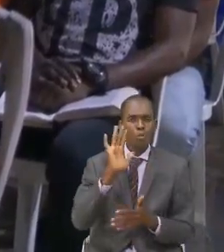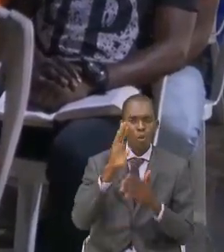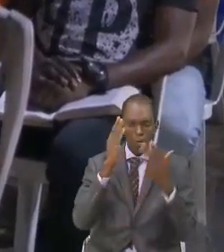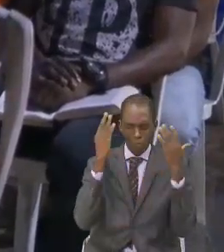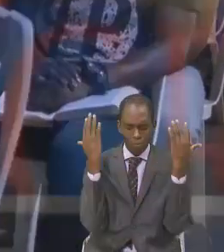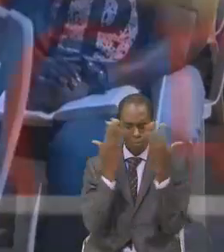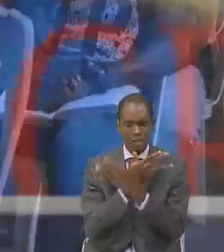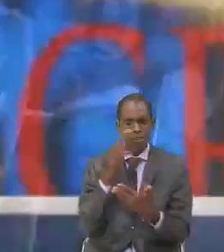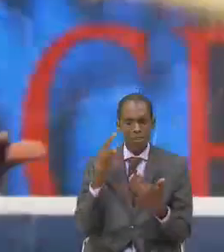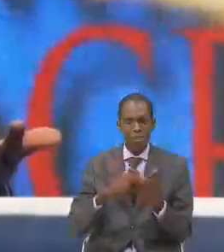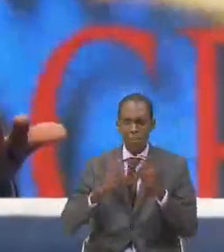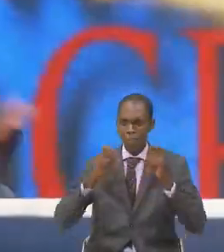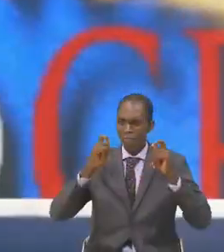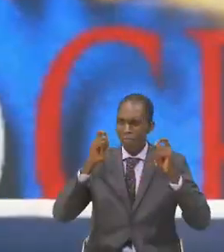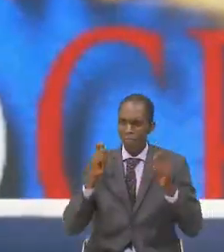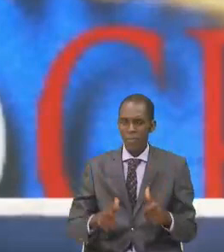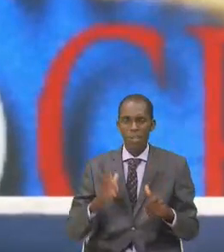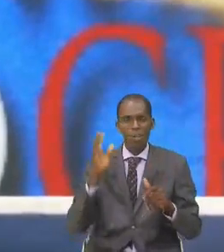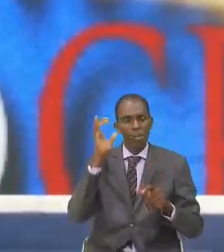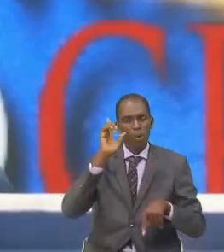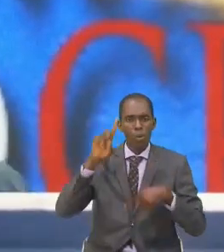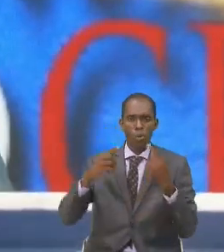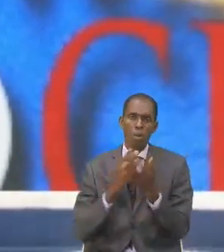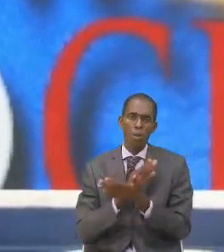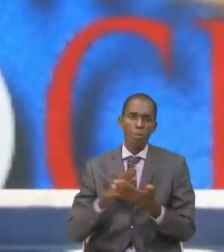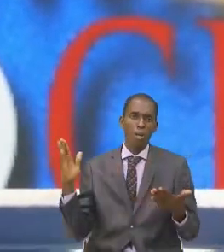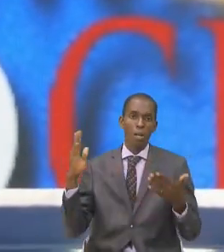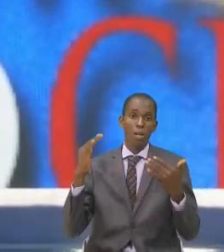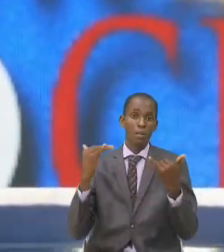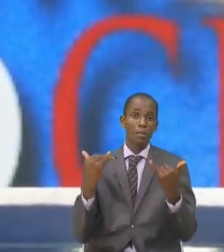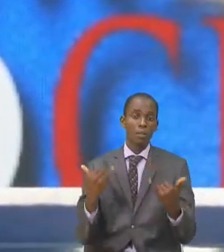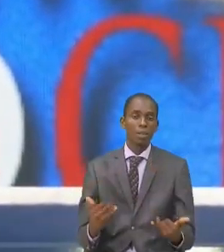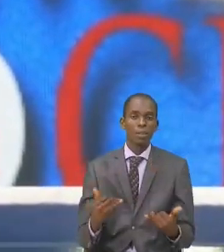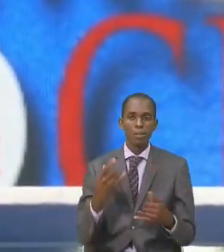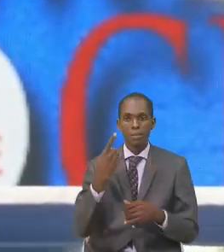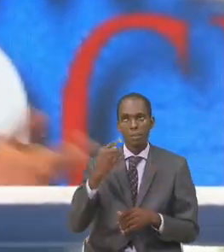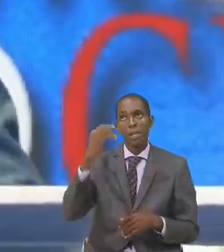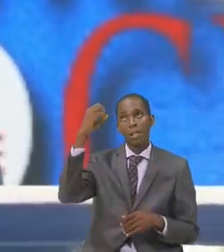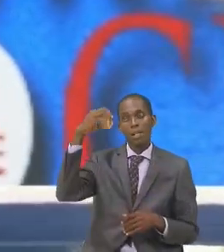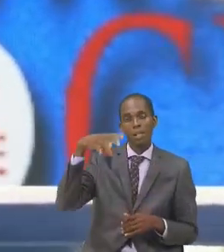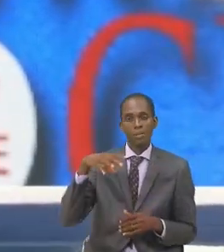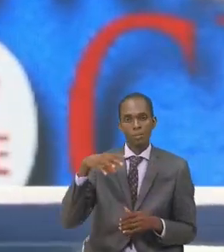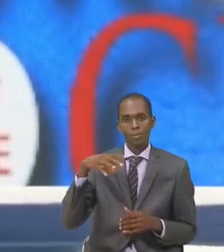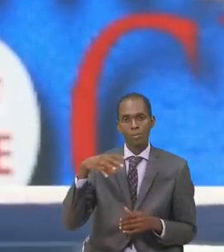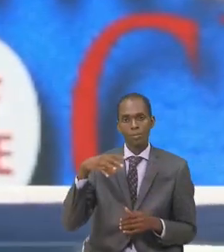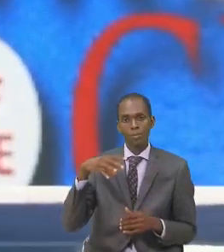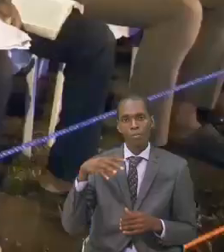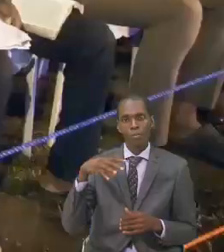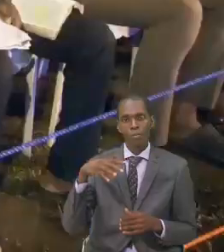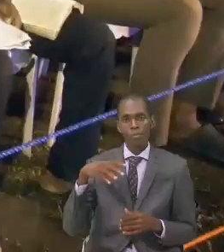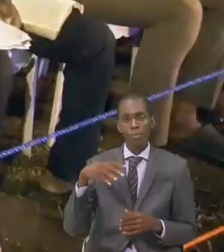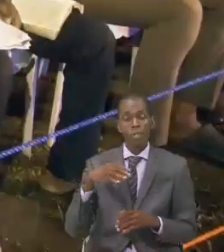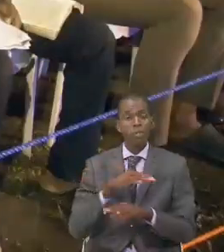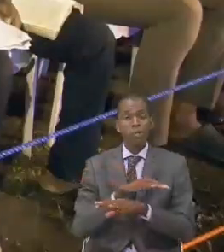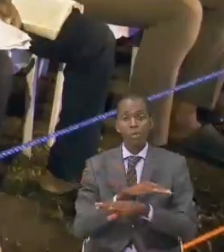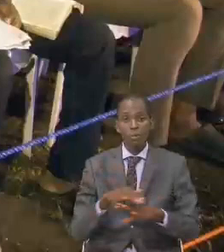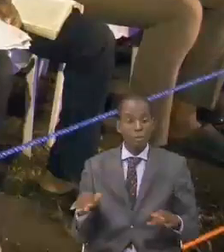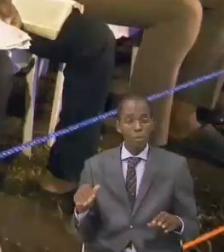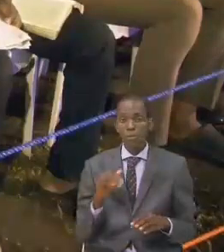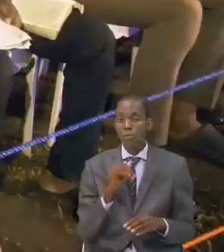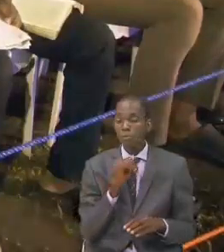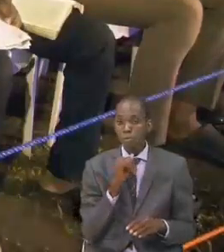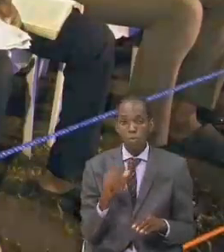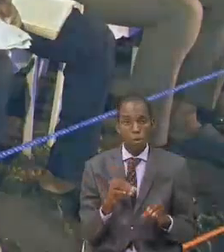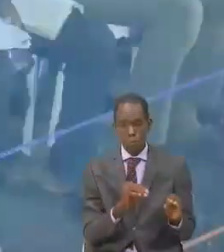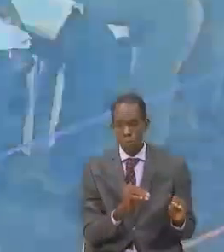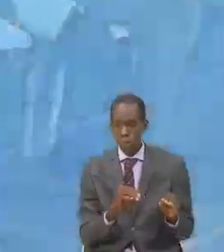come, all the darkness immediately, instantaneously will vanish away. Now the